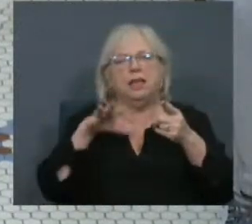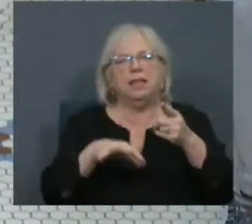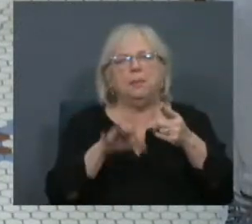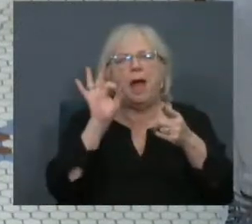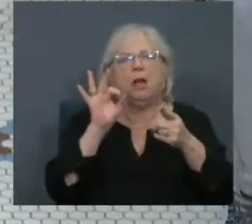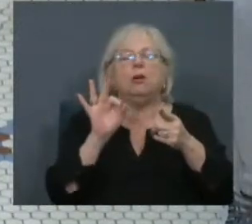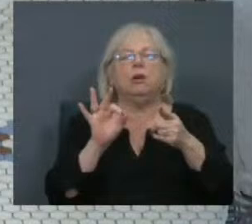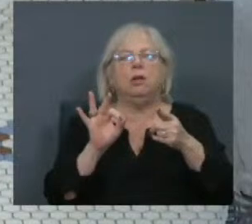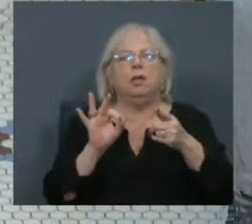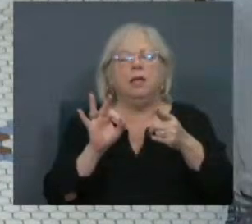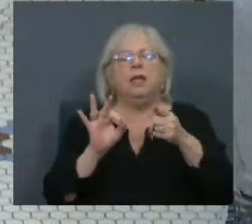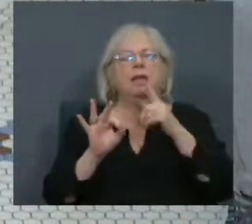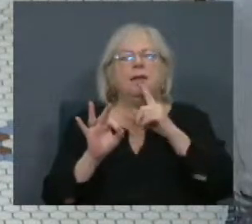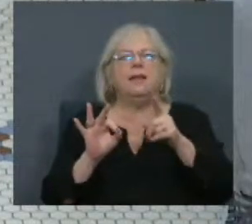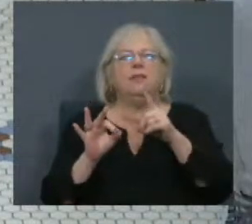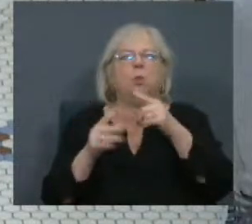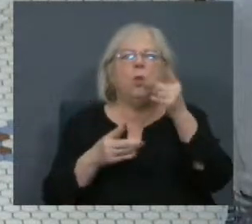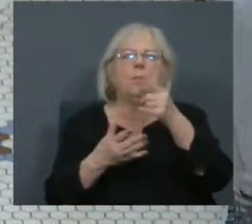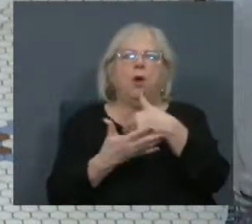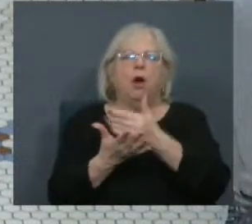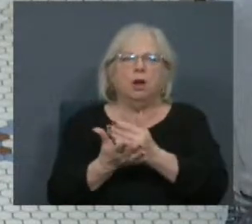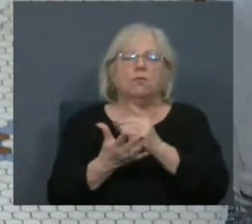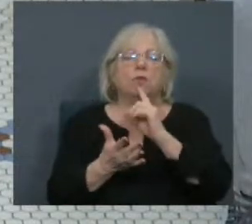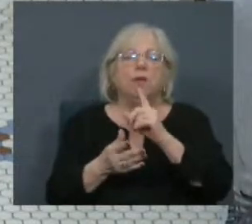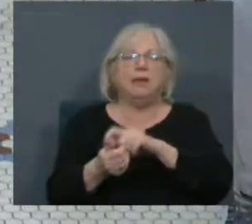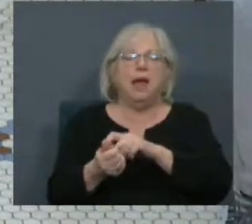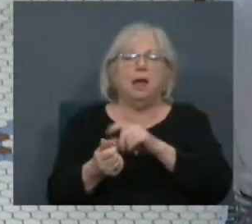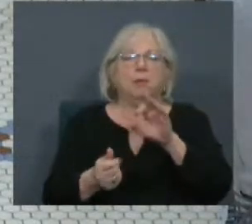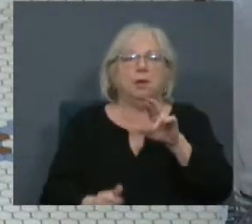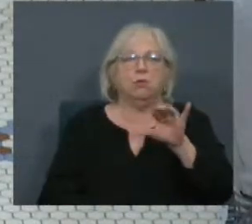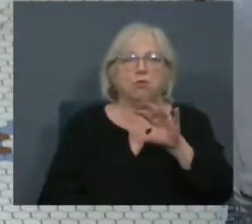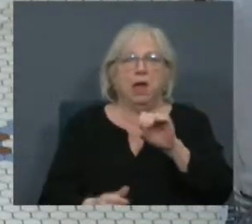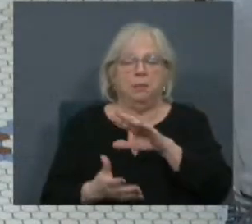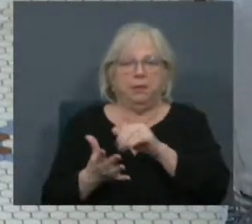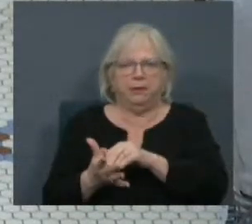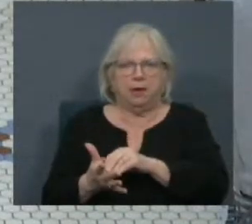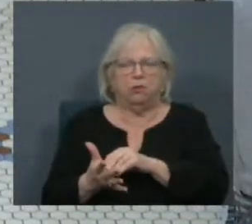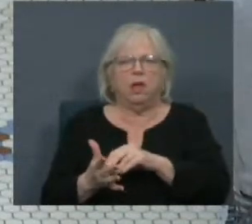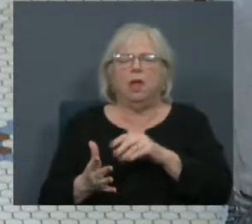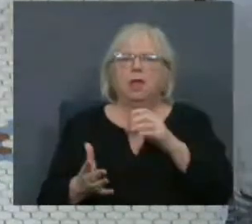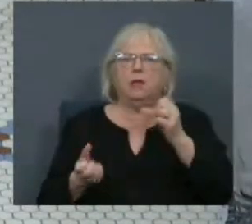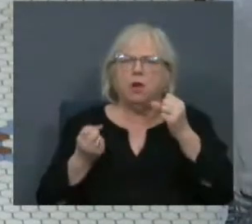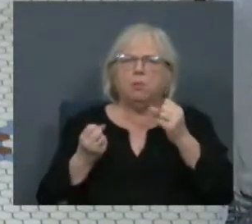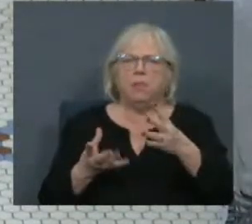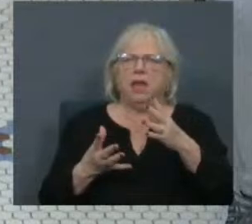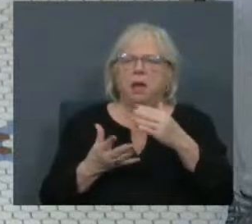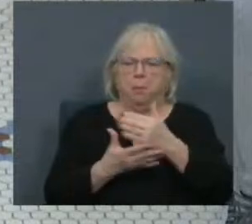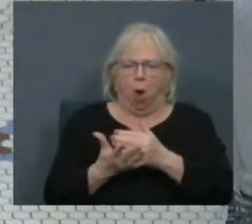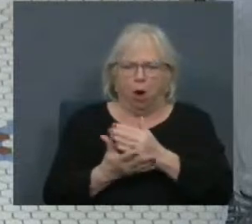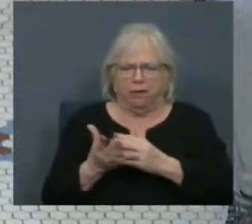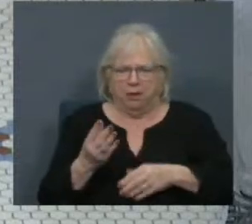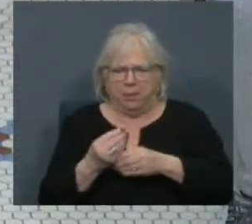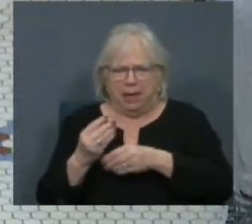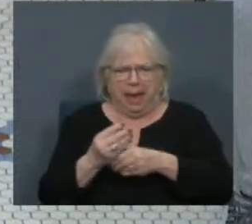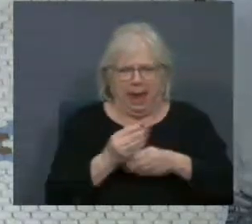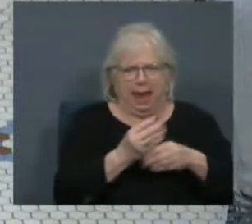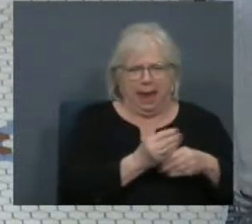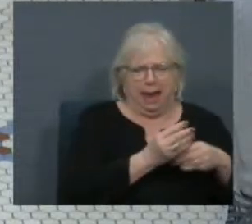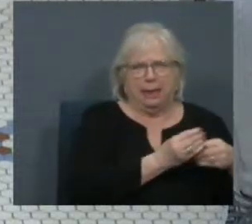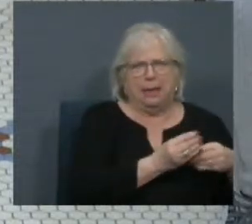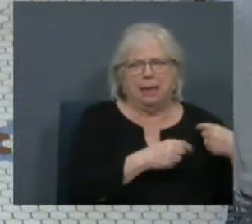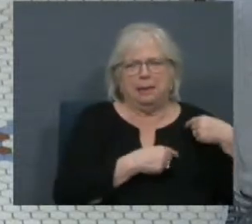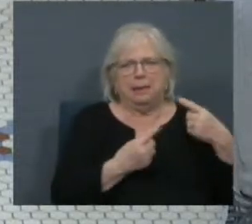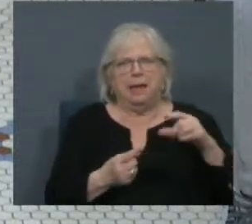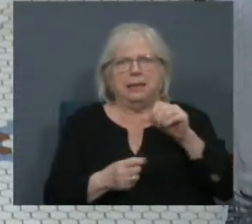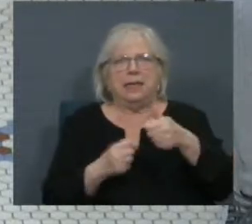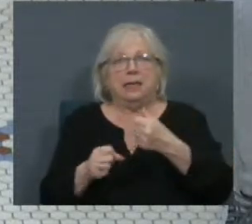one component of real-time crime centers. There are so many different pieces that have been added to the surveillance aspect of the city in the last